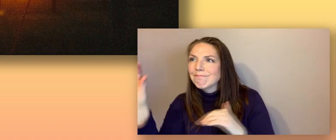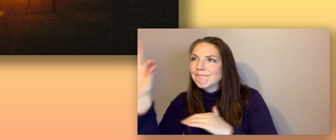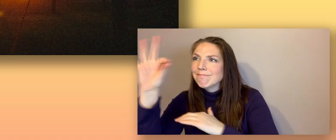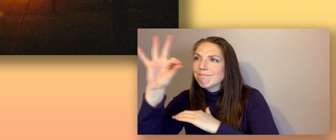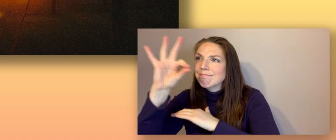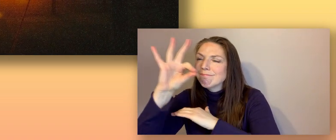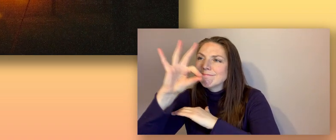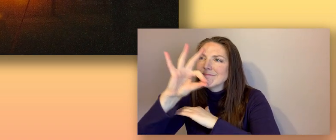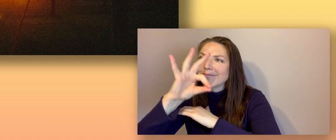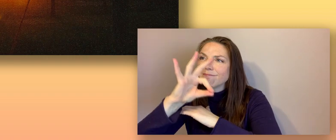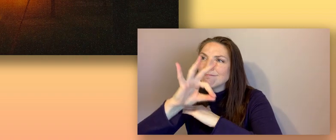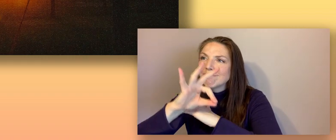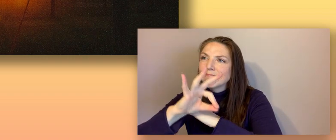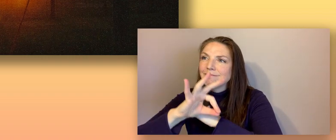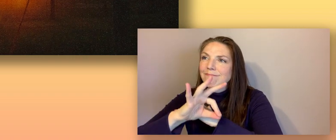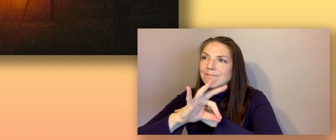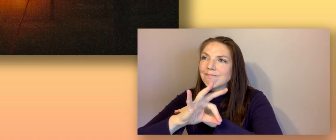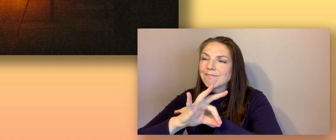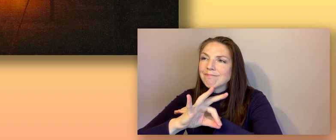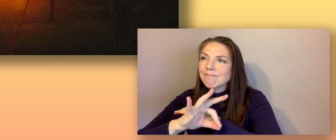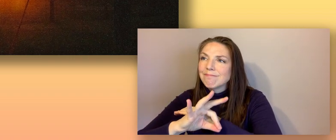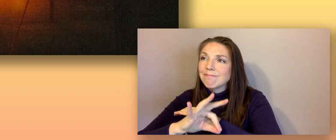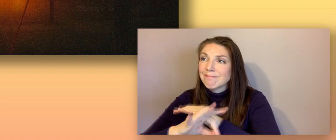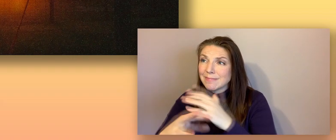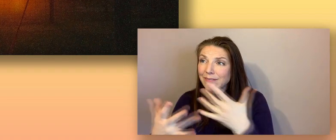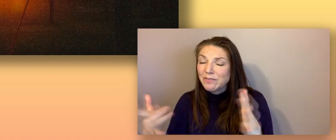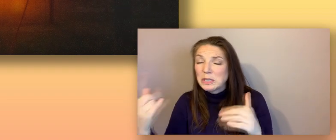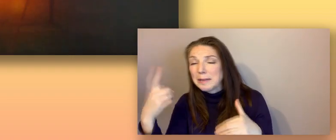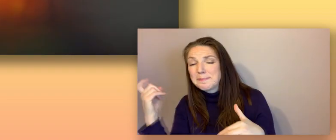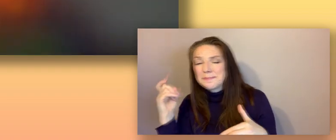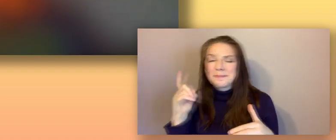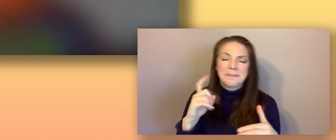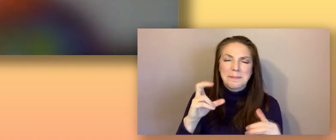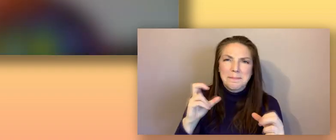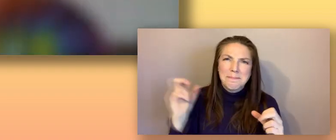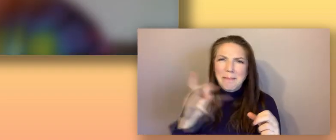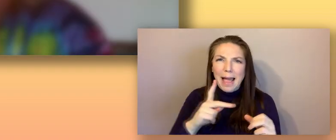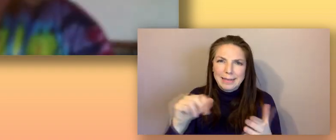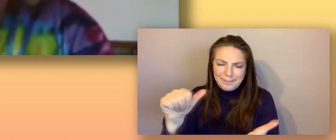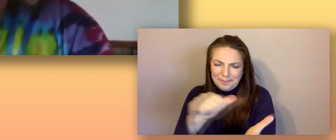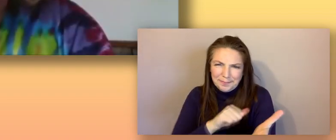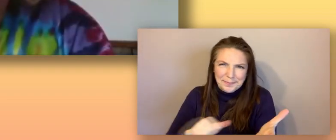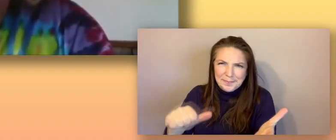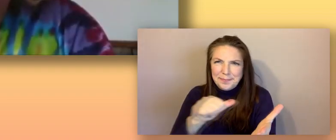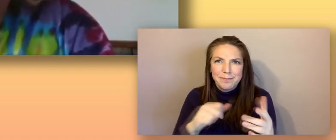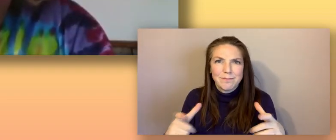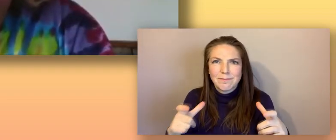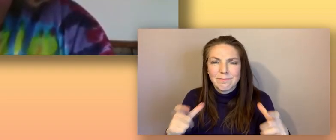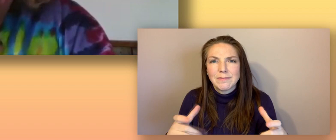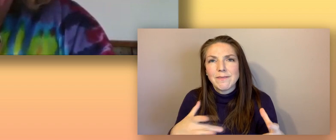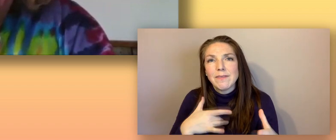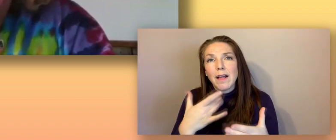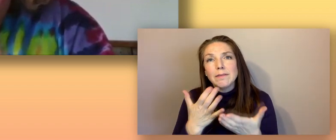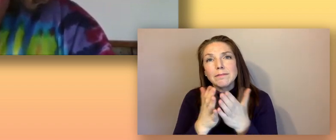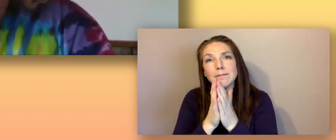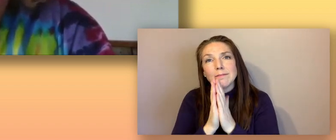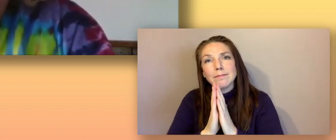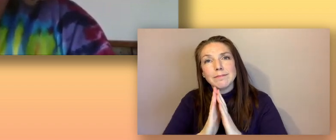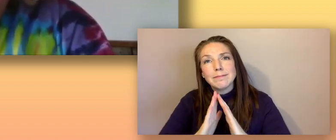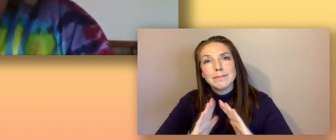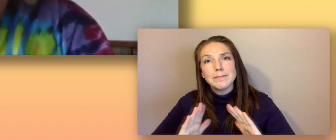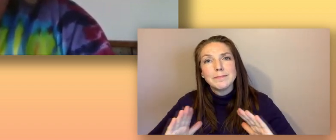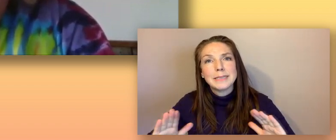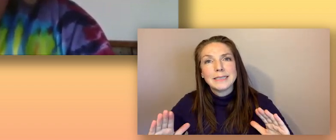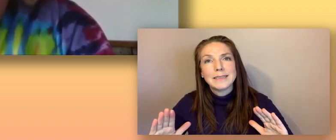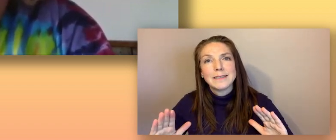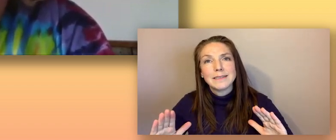set behind the barn. Then I went back and washed the rest of the dishes. I felt at peace because